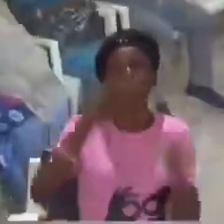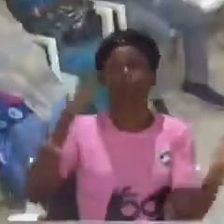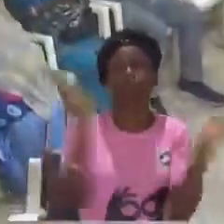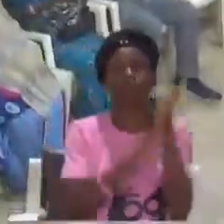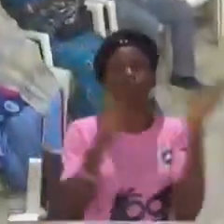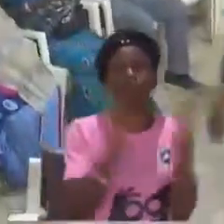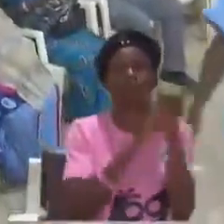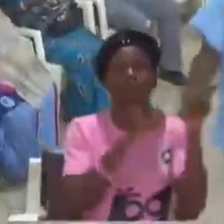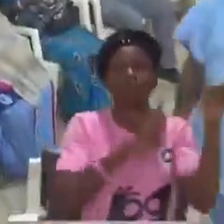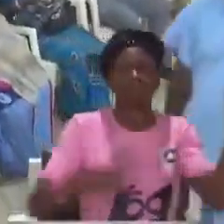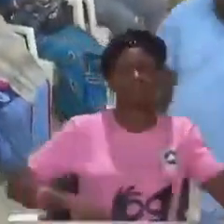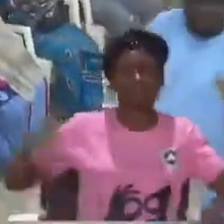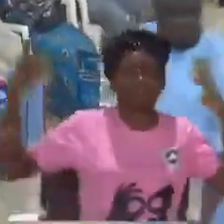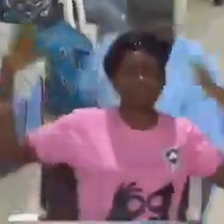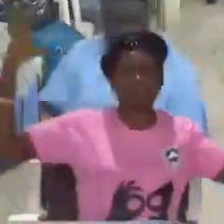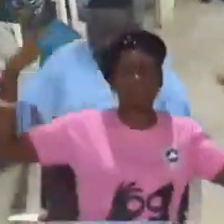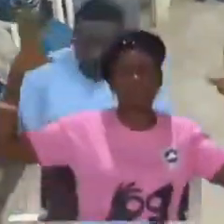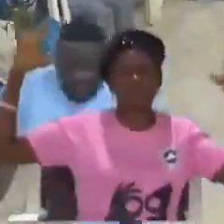Amen.